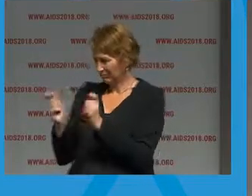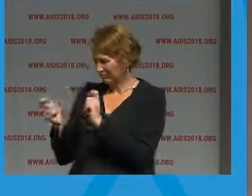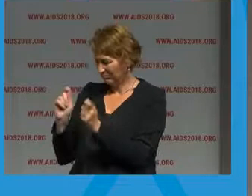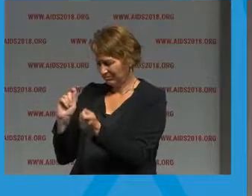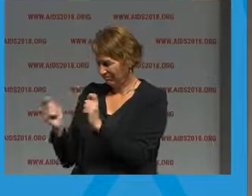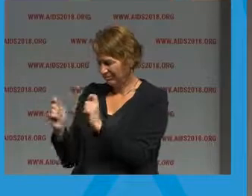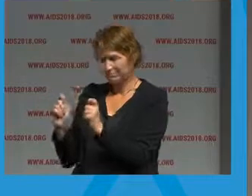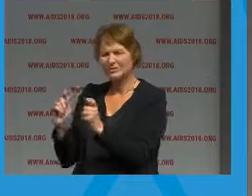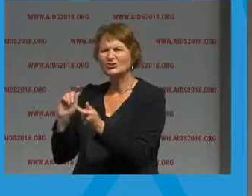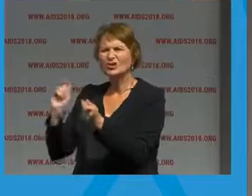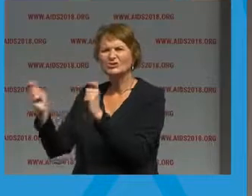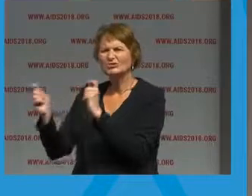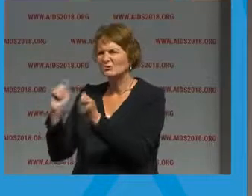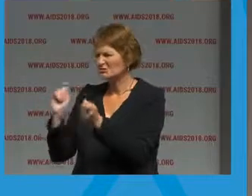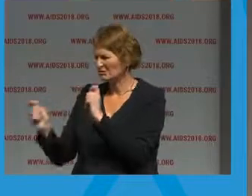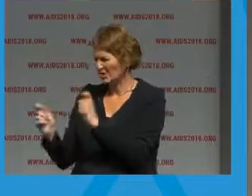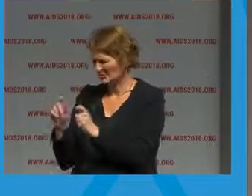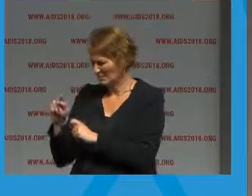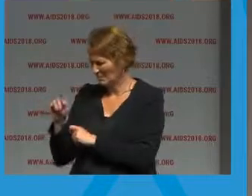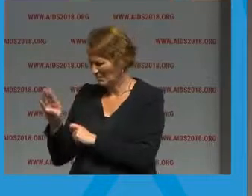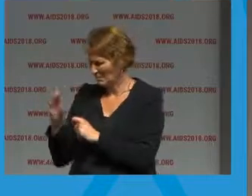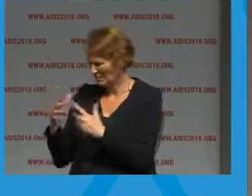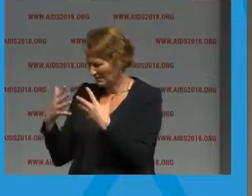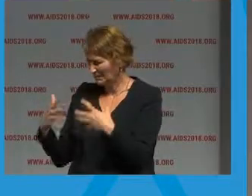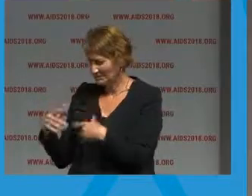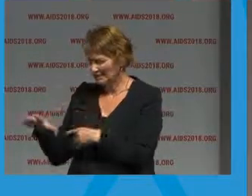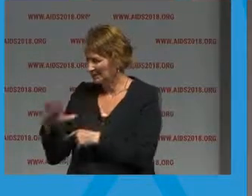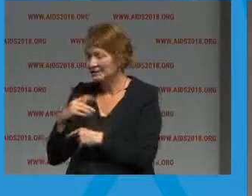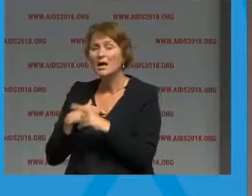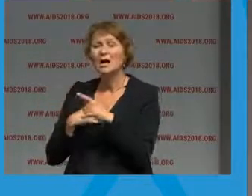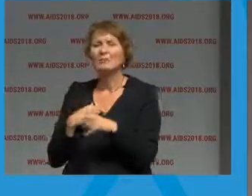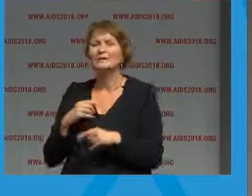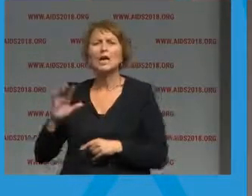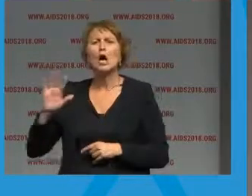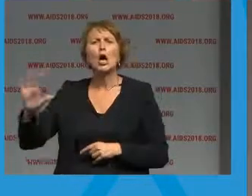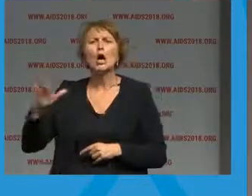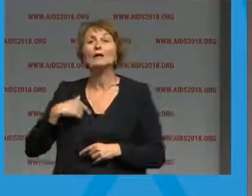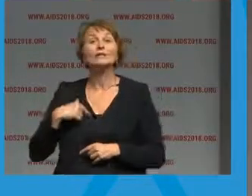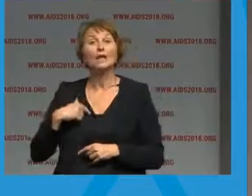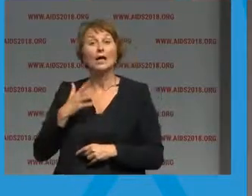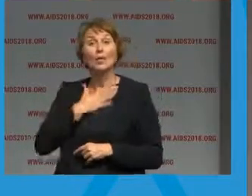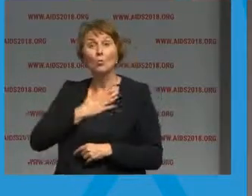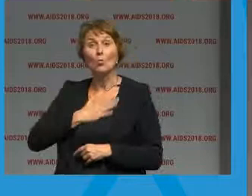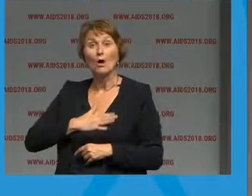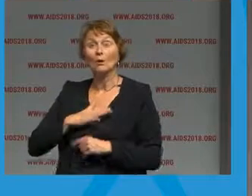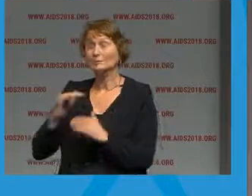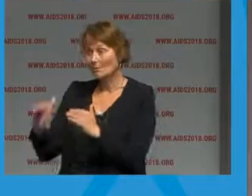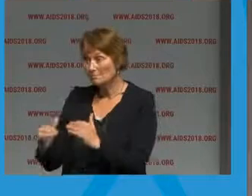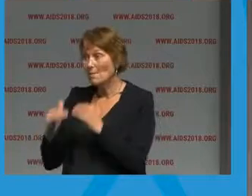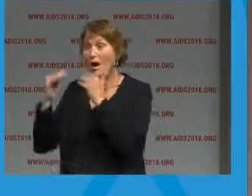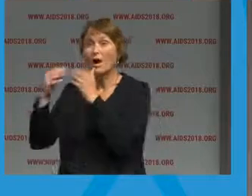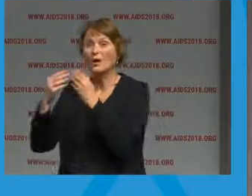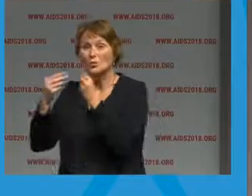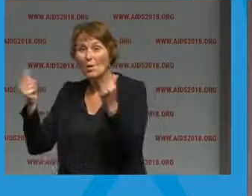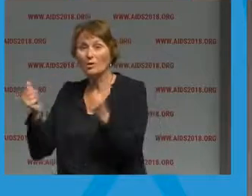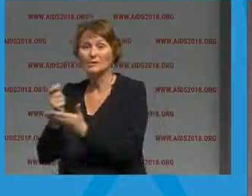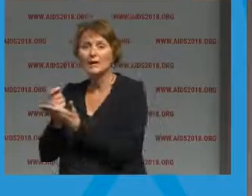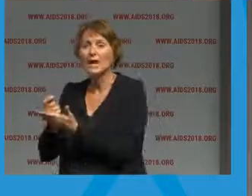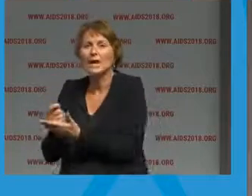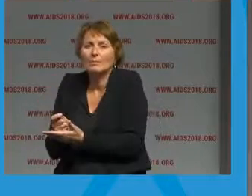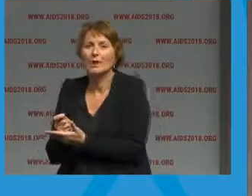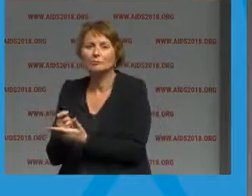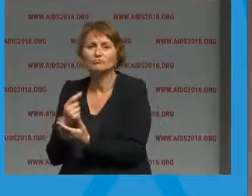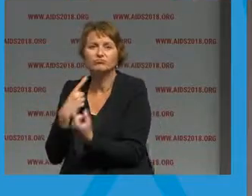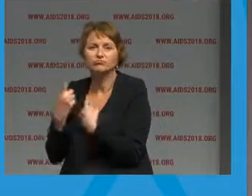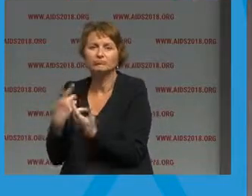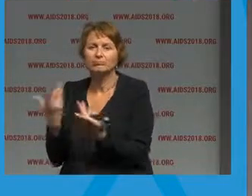resist for reasons that have nothing to do with the ability to deliver a higher quality of care. So I